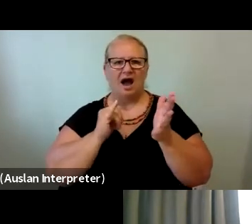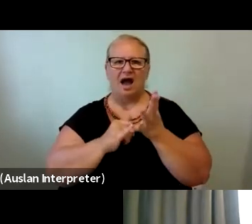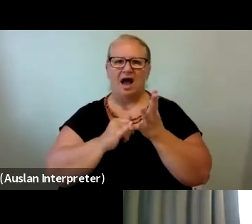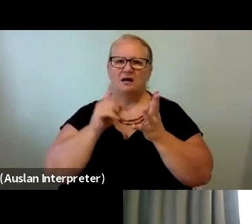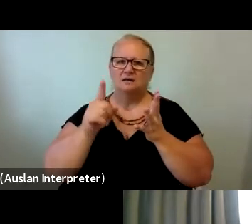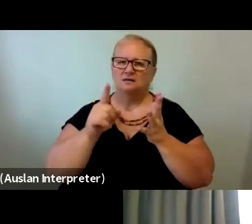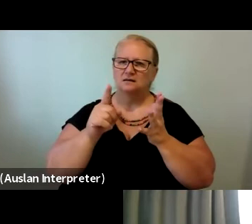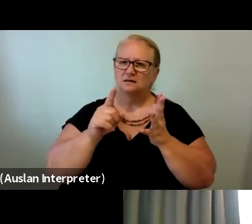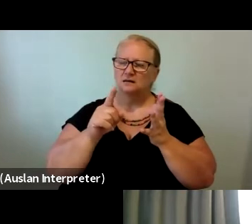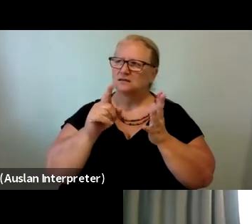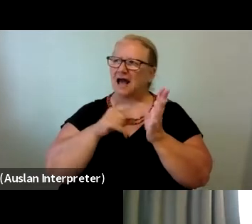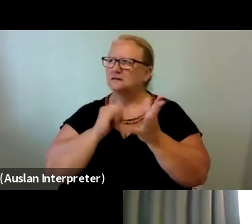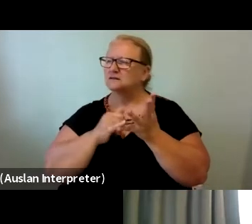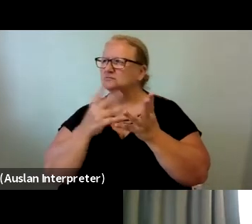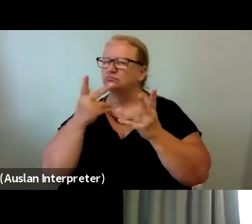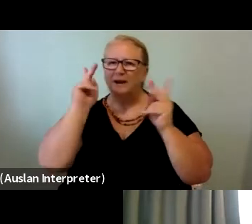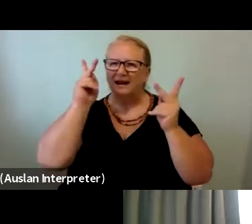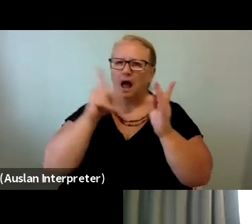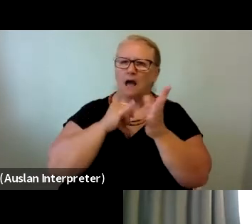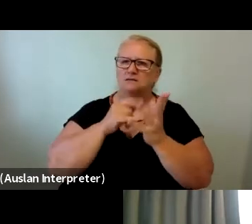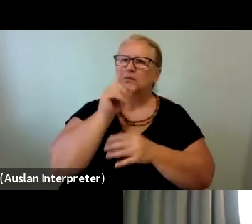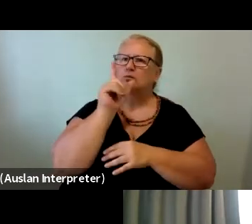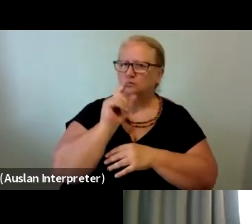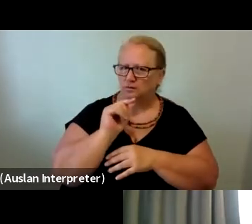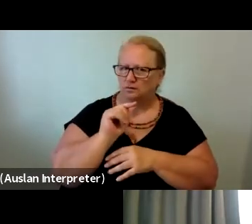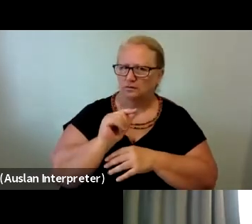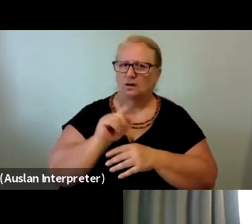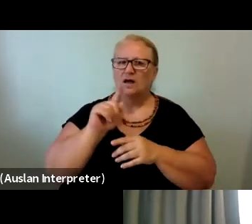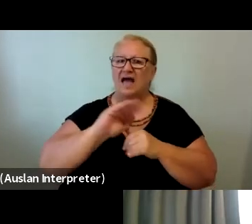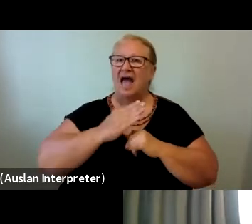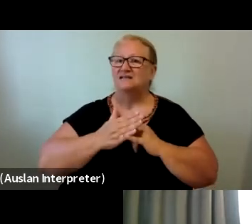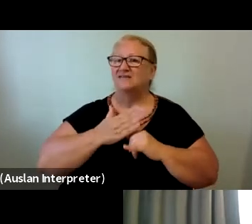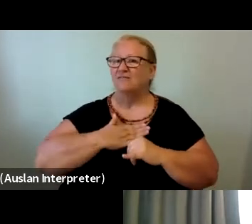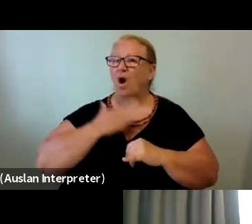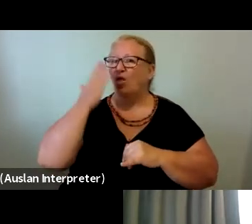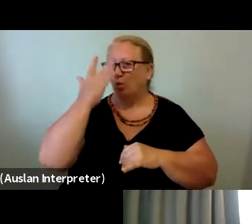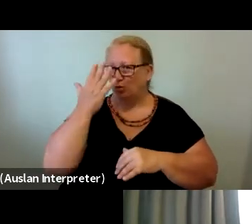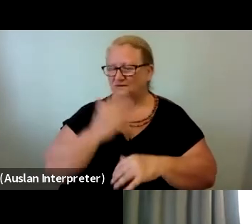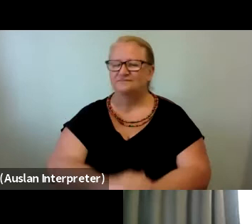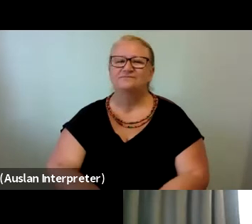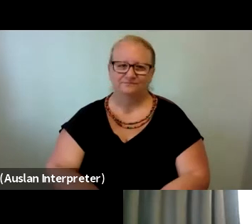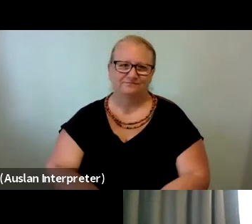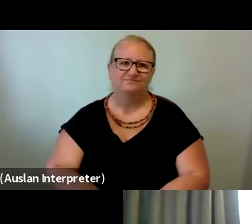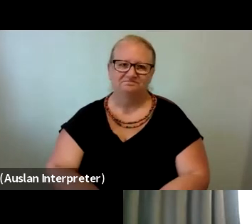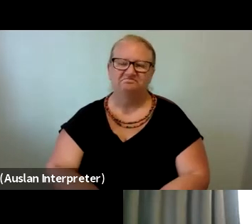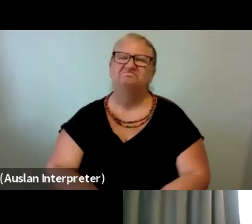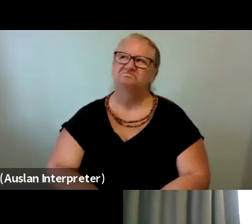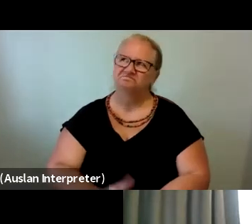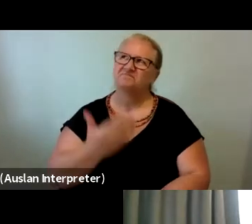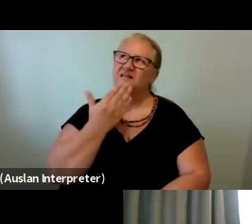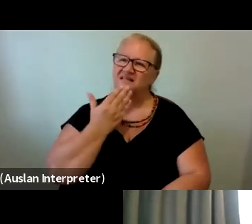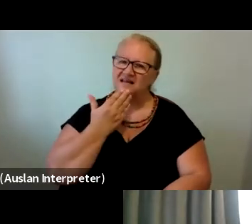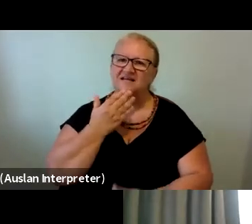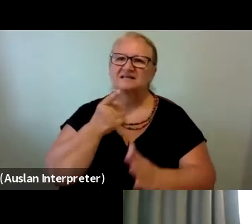I possibly can. End of thought. Thank you, Dan. The word